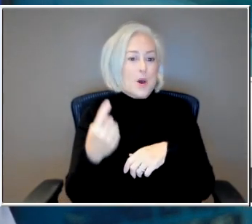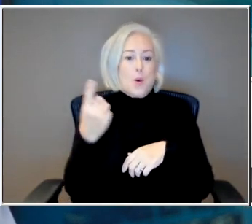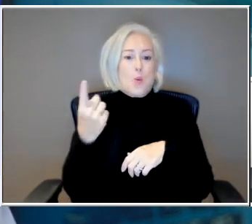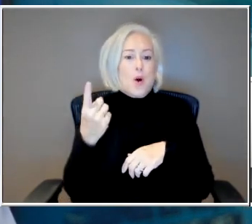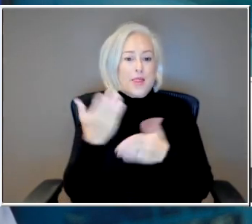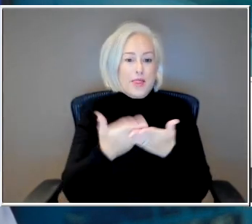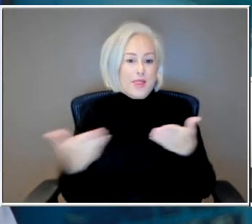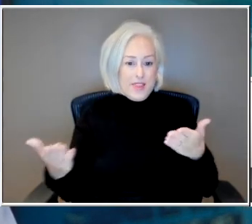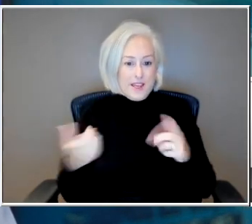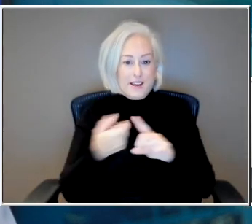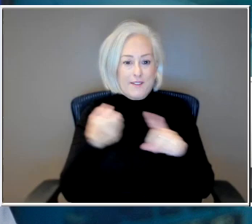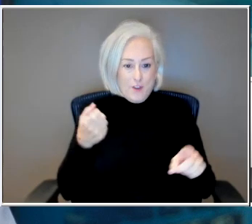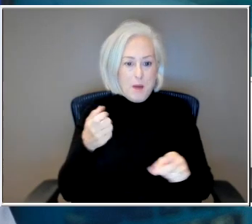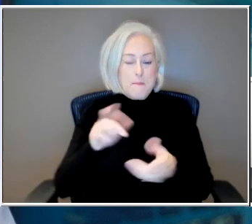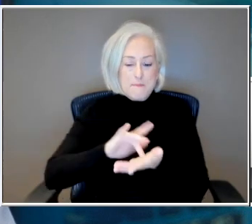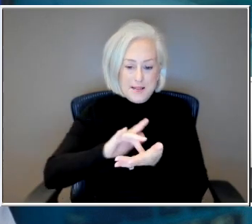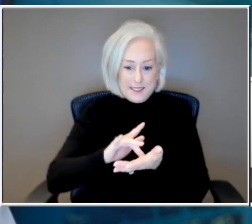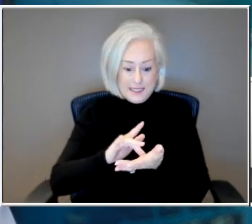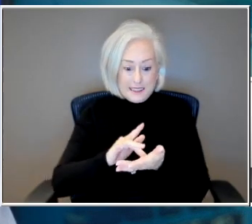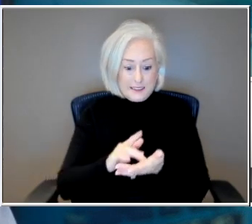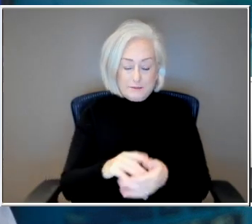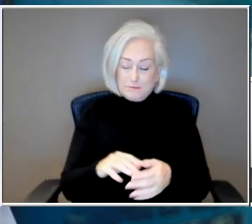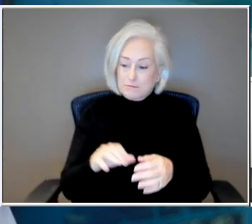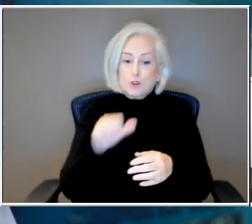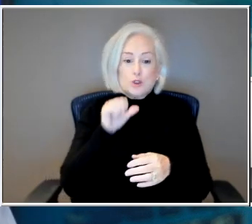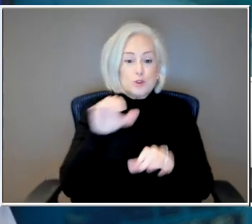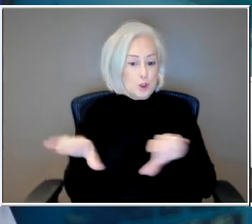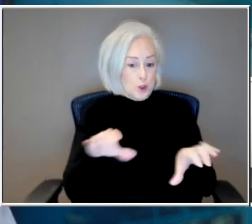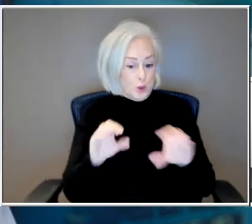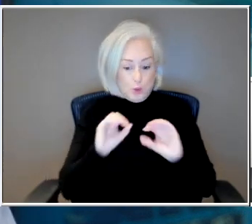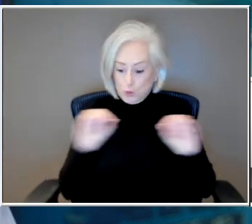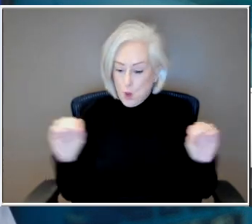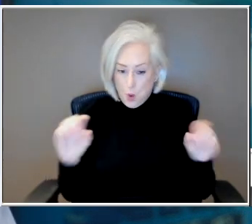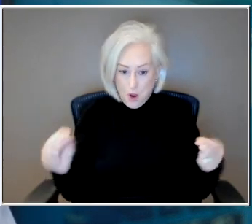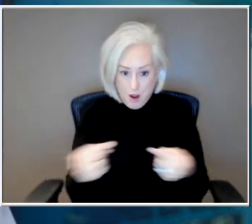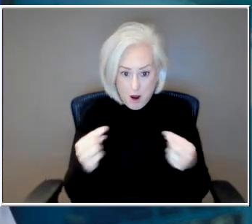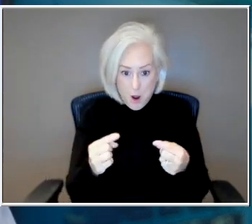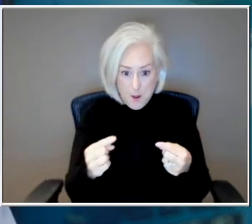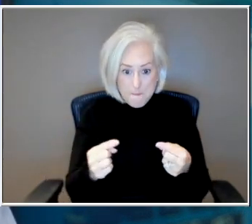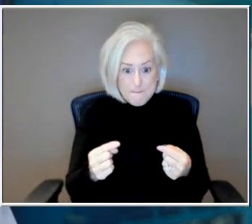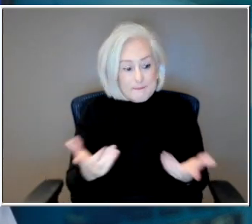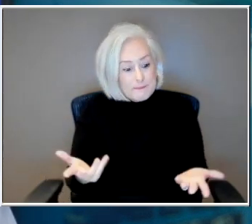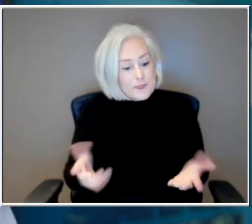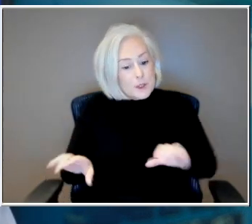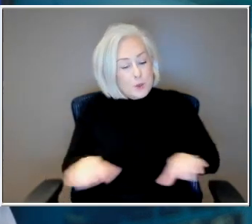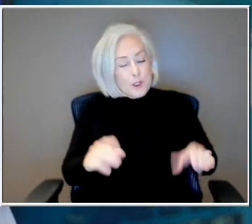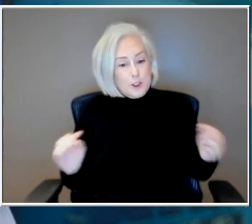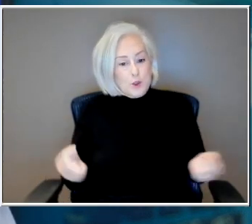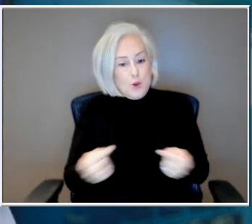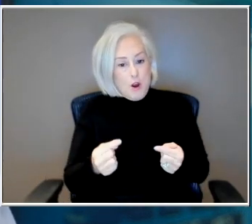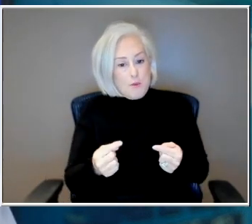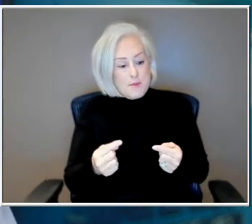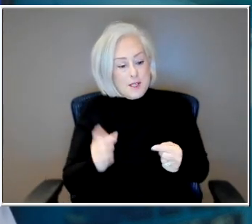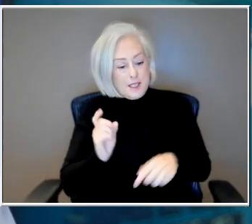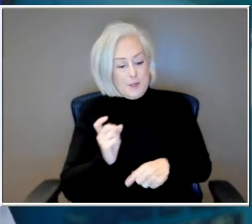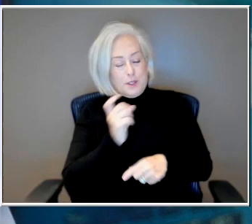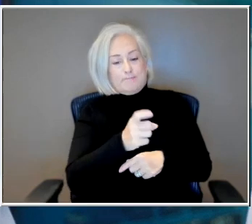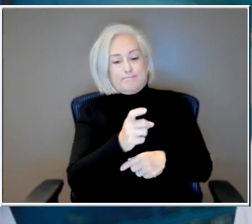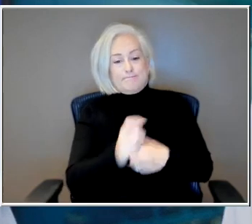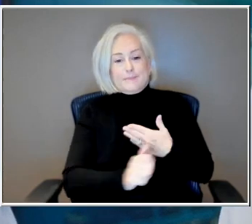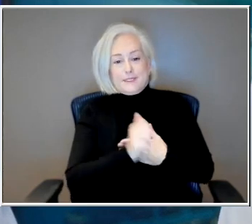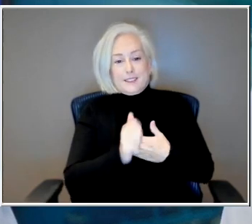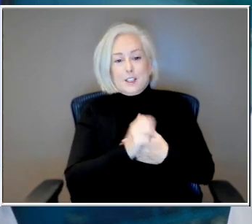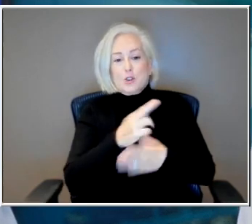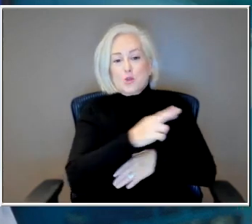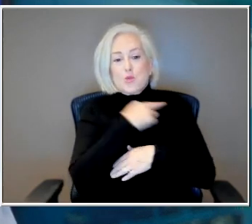harm. We're putting somebody at risk that I always tell people for a living donation kidney, you're the only person here at KU getting an operation